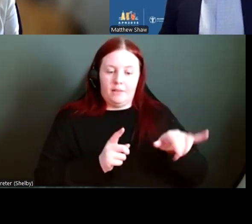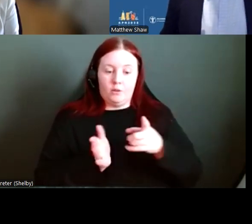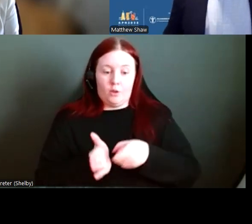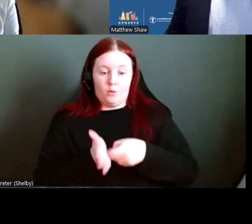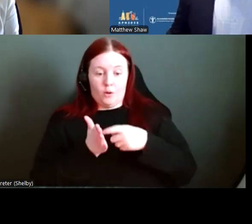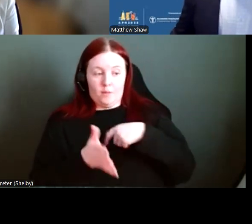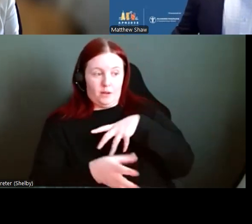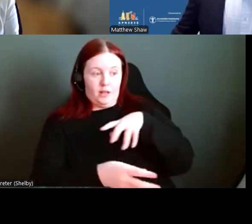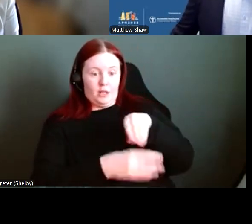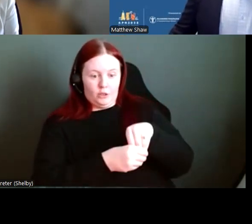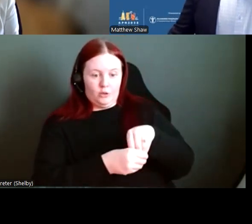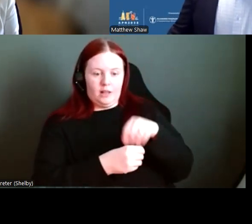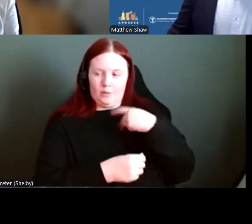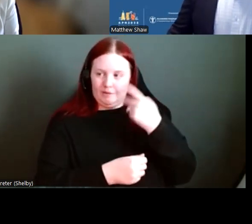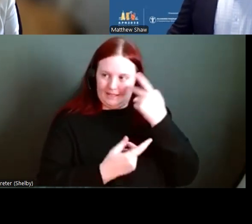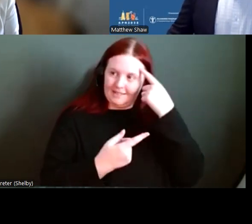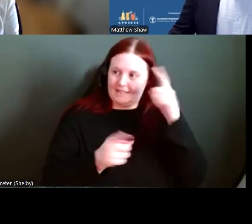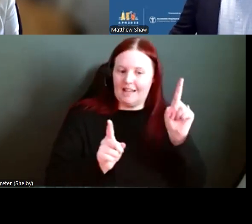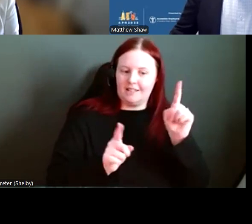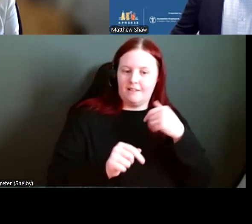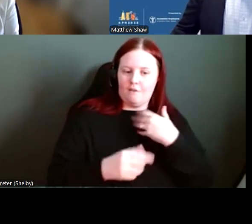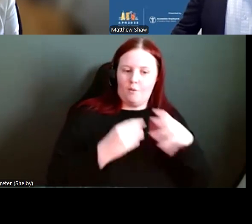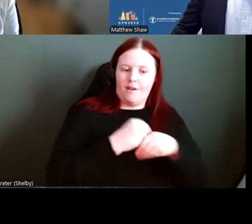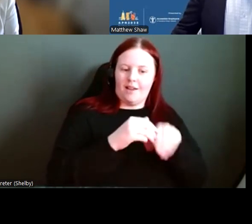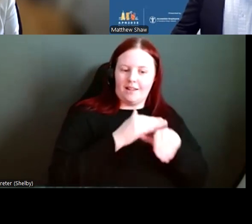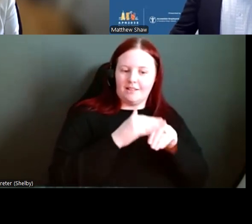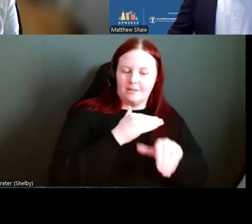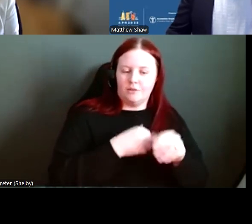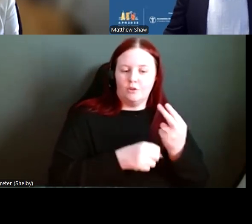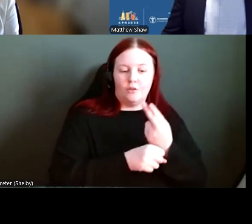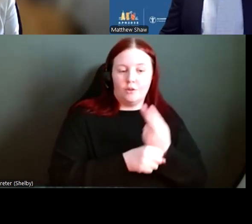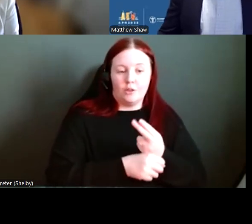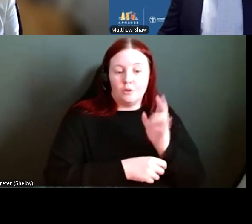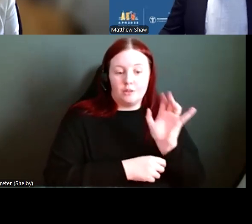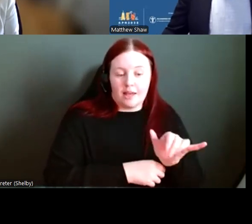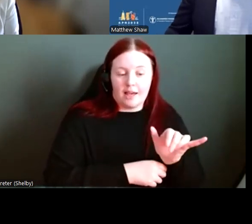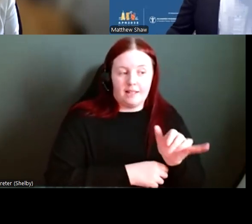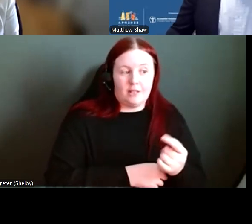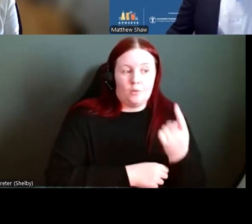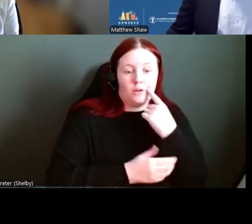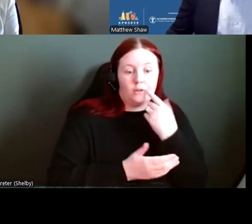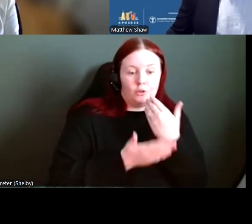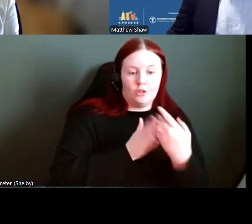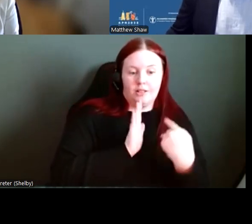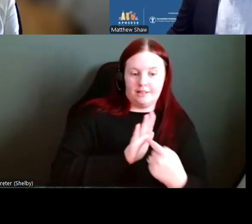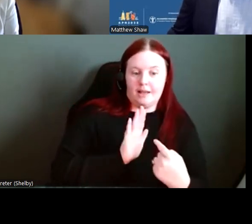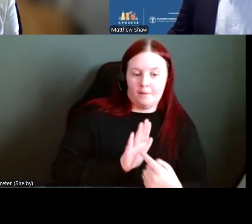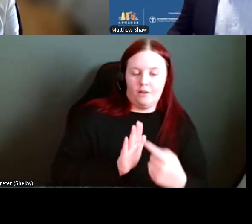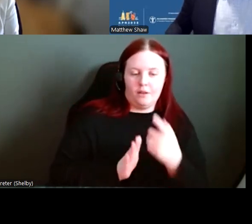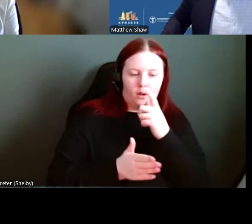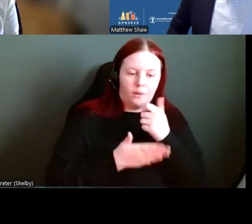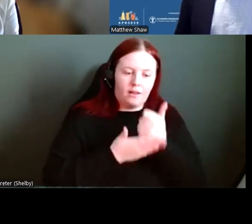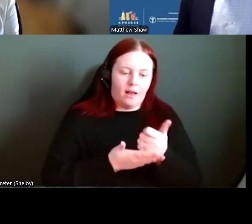and this is the success that we had. I think using that to just set a really nice example helps again to cultivate